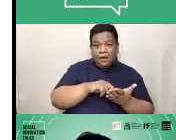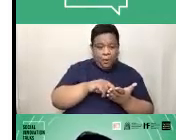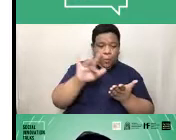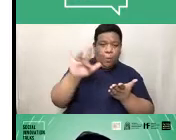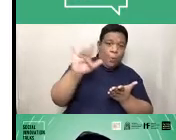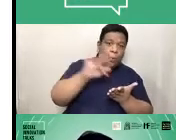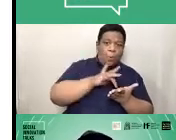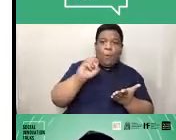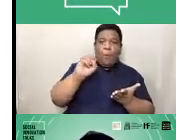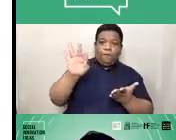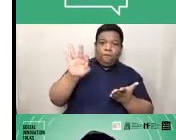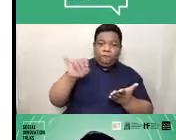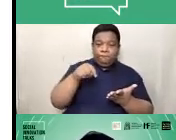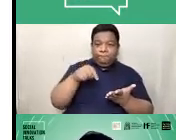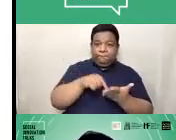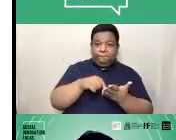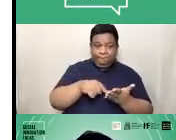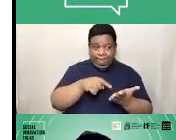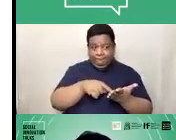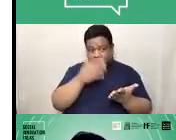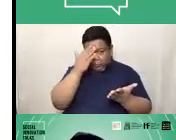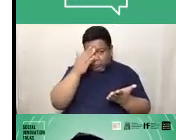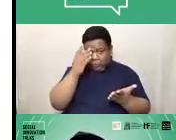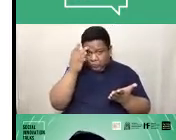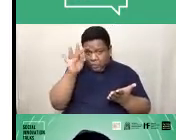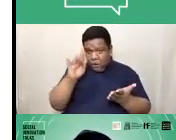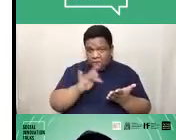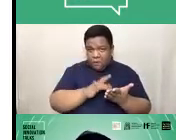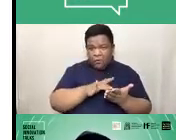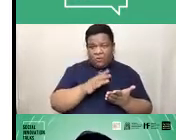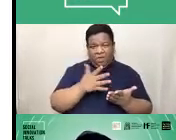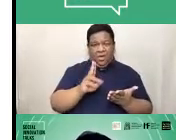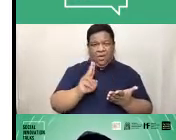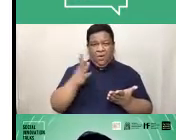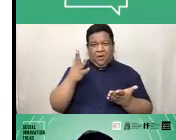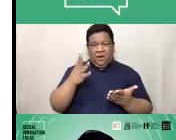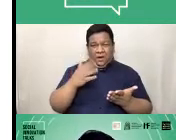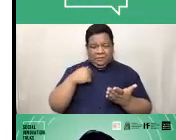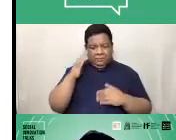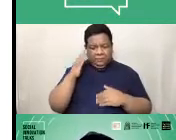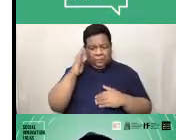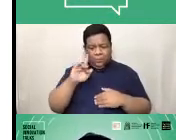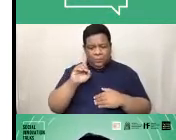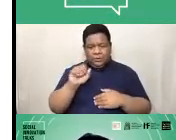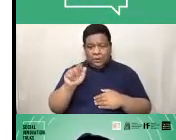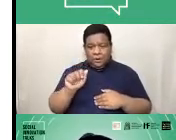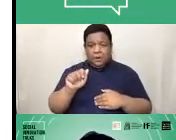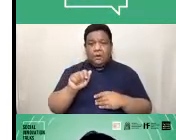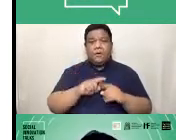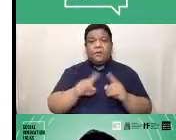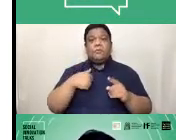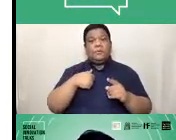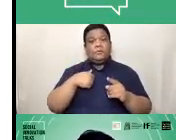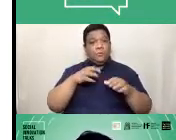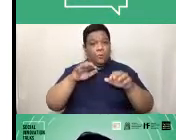off, you wouldn't know it's smart because you can't use it or you can't read the data. So when a computer